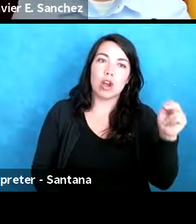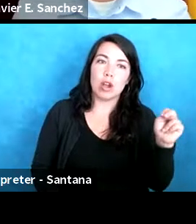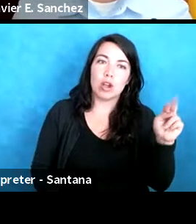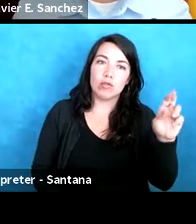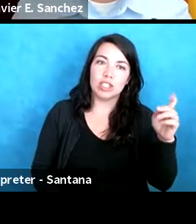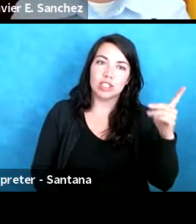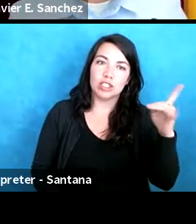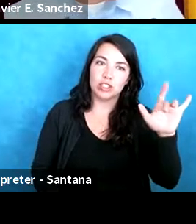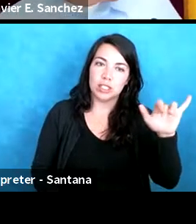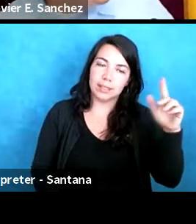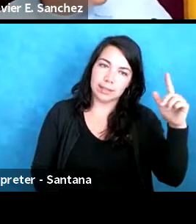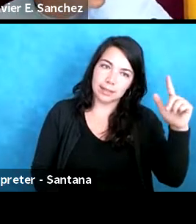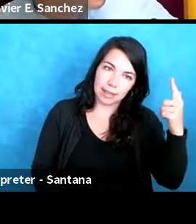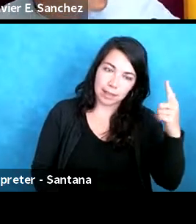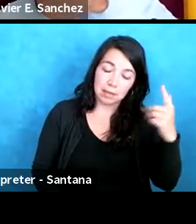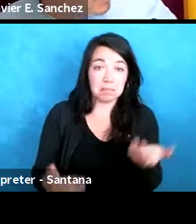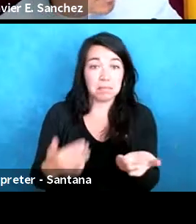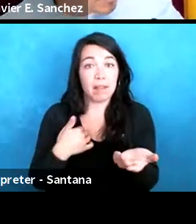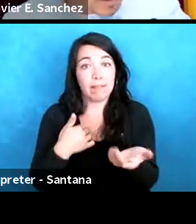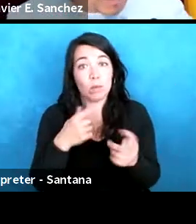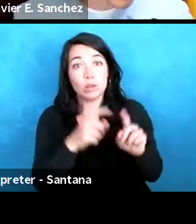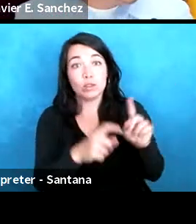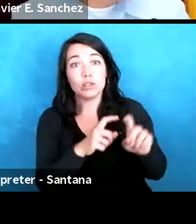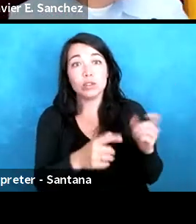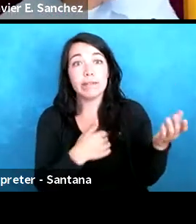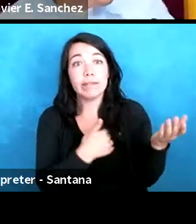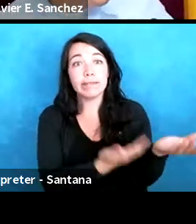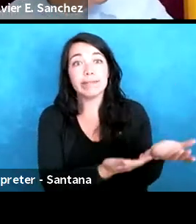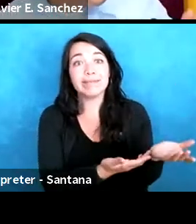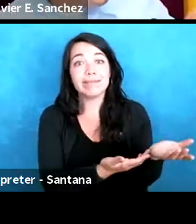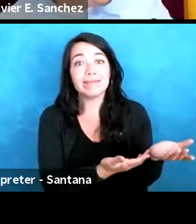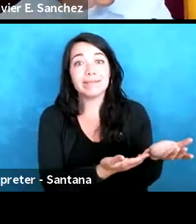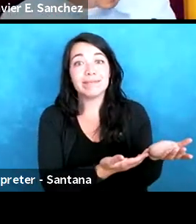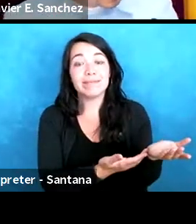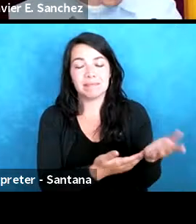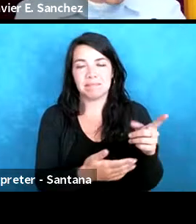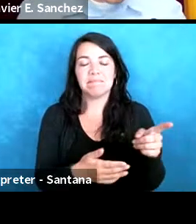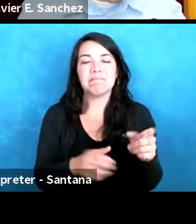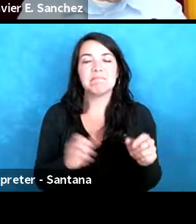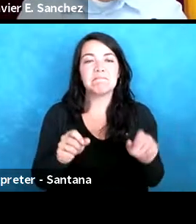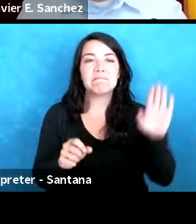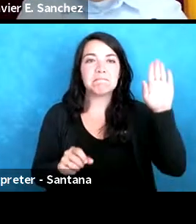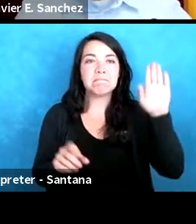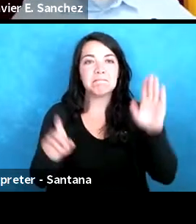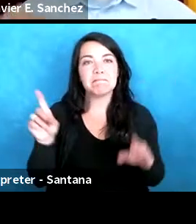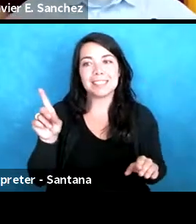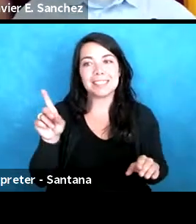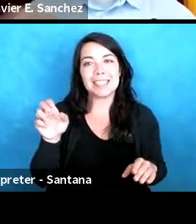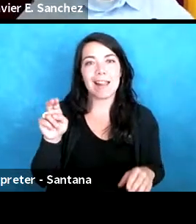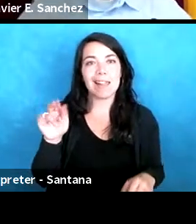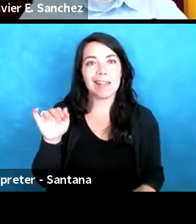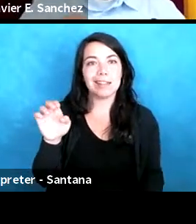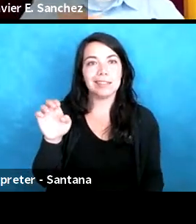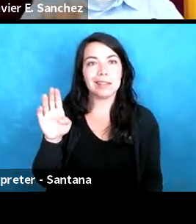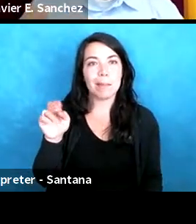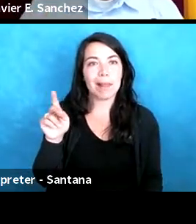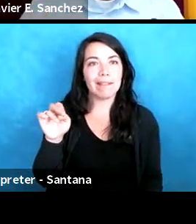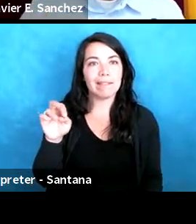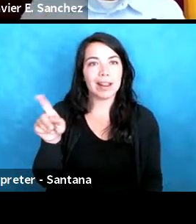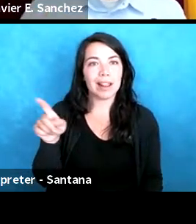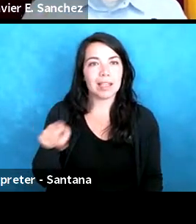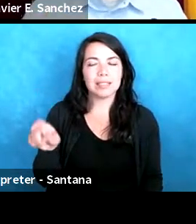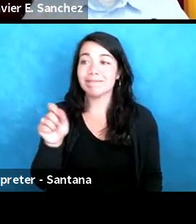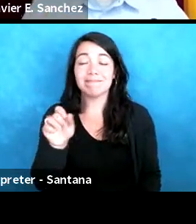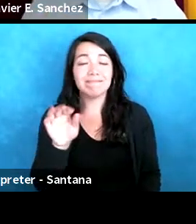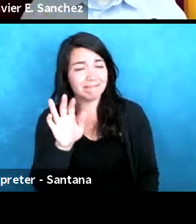questions for his honor? Thank you very much. Councillor Denise Benavides. Thank you, Mayor. Just a couple of questions. One of the first questions is, do we